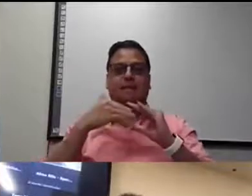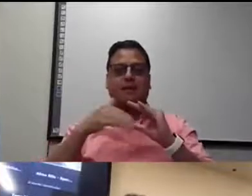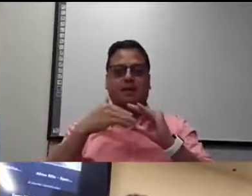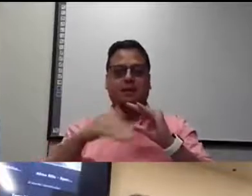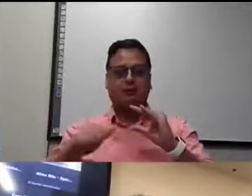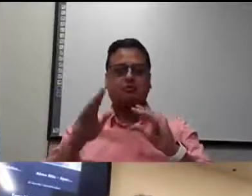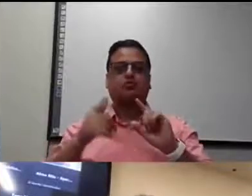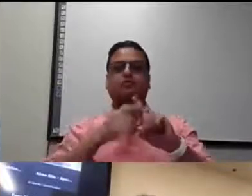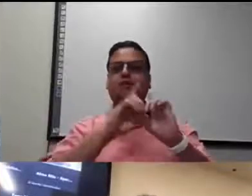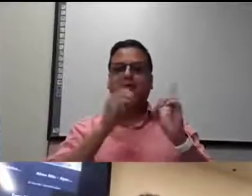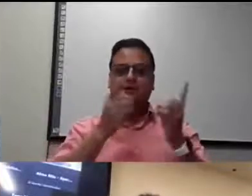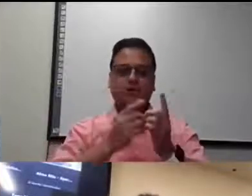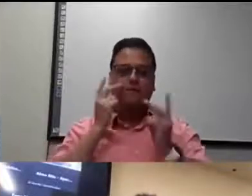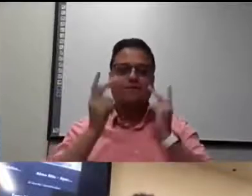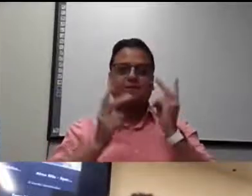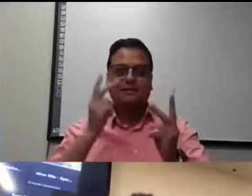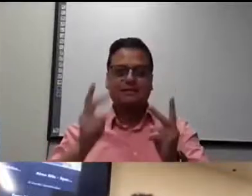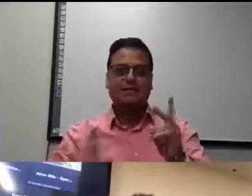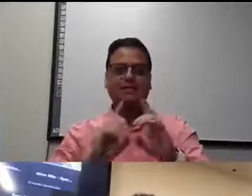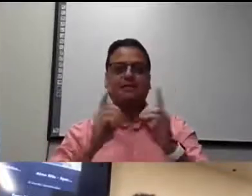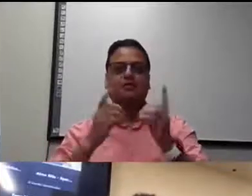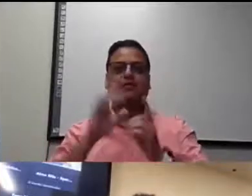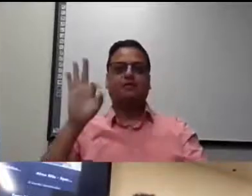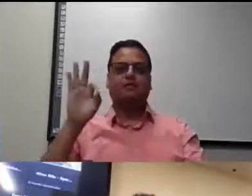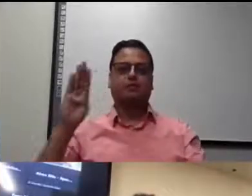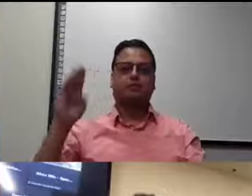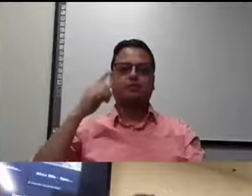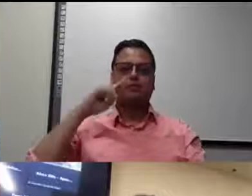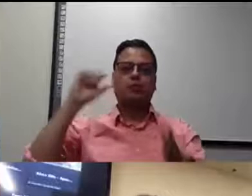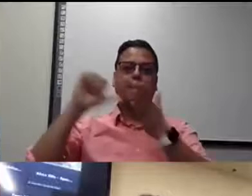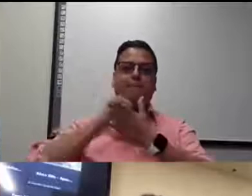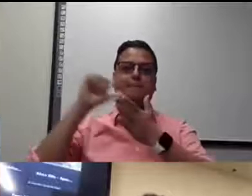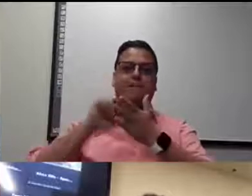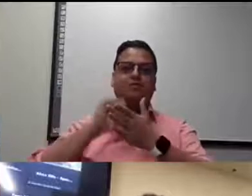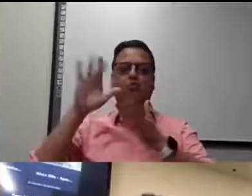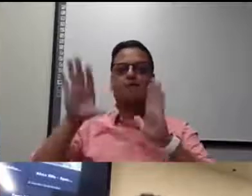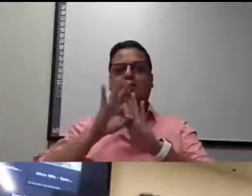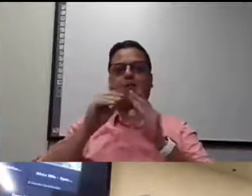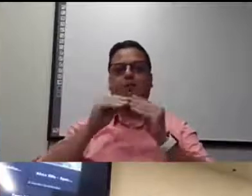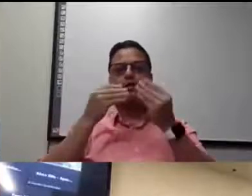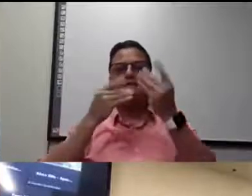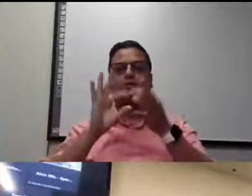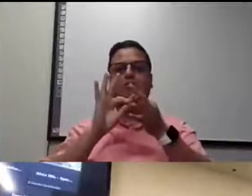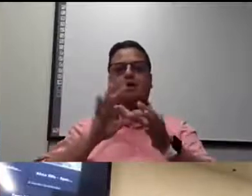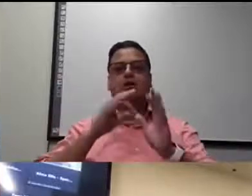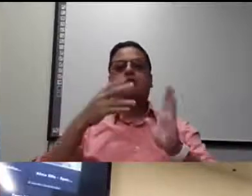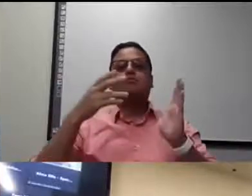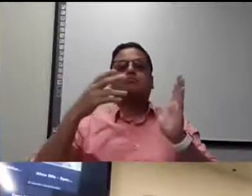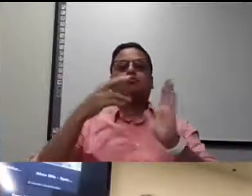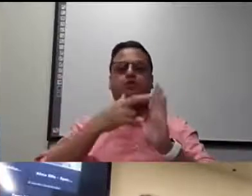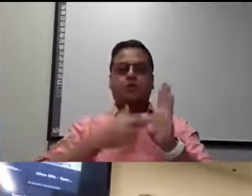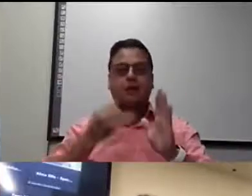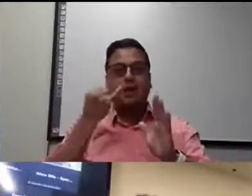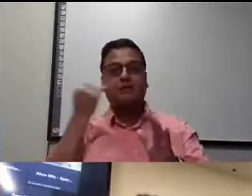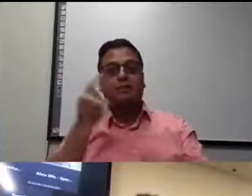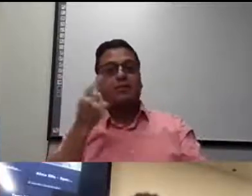or from the district, or visit the foundation or district's Facebook or Instagram pages where you'll find more information about registration. If anyone listening is